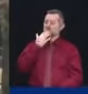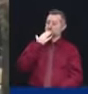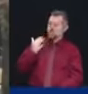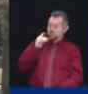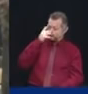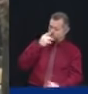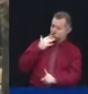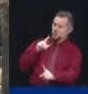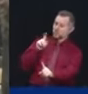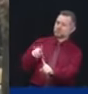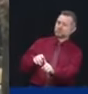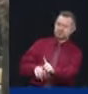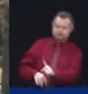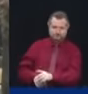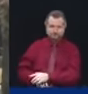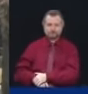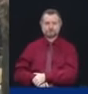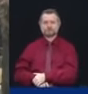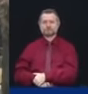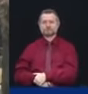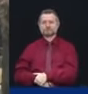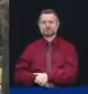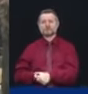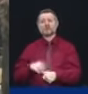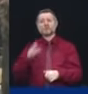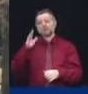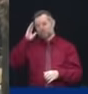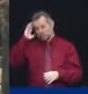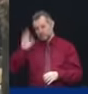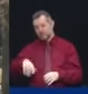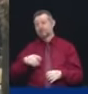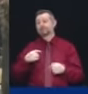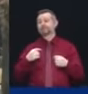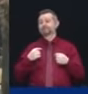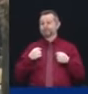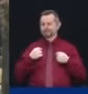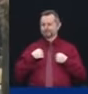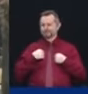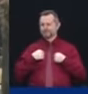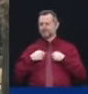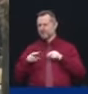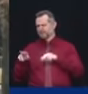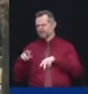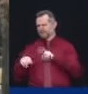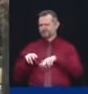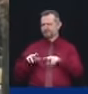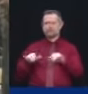And as you know, we have been gauging the